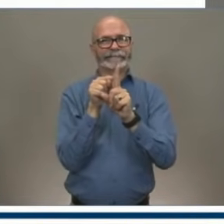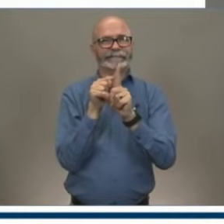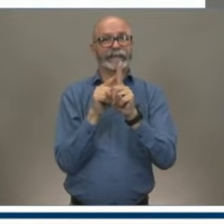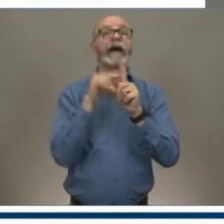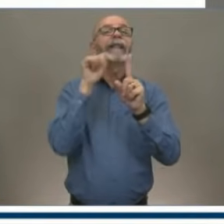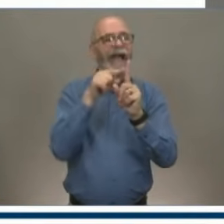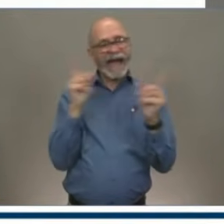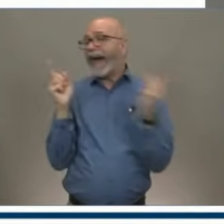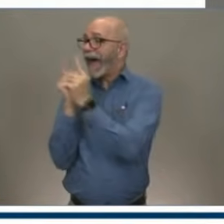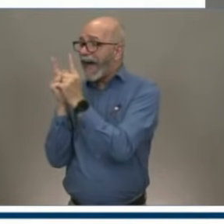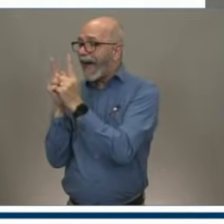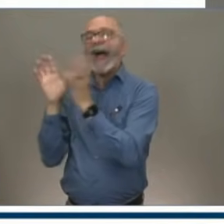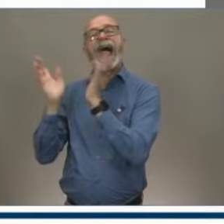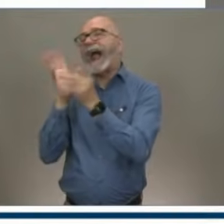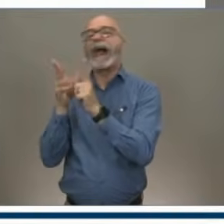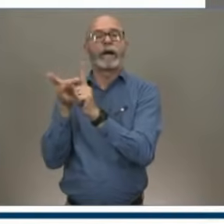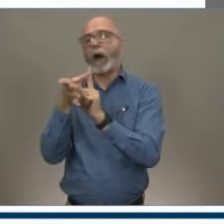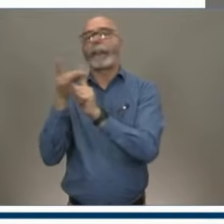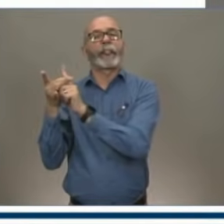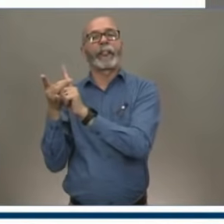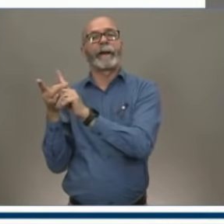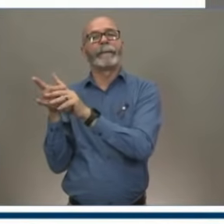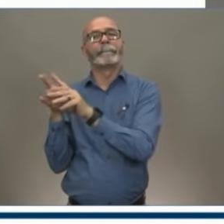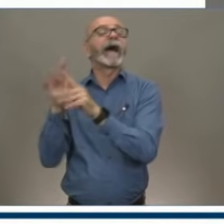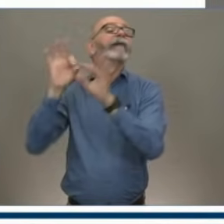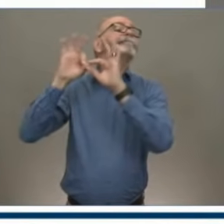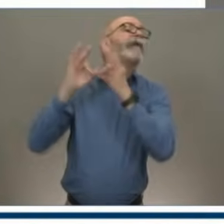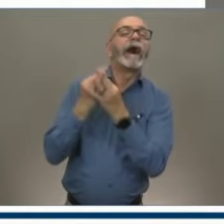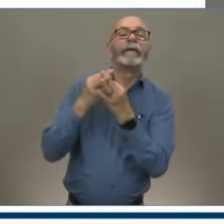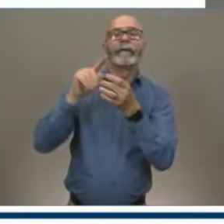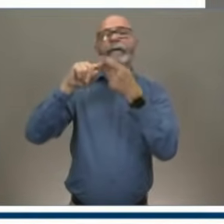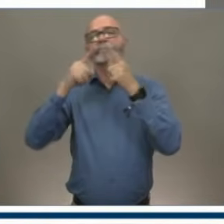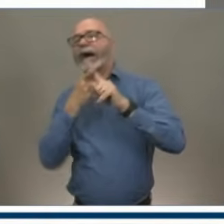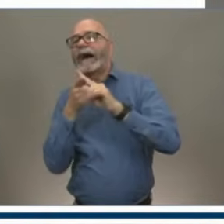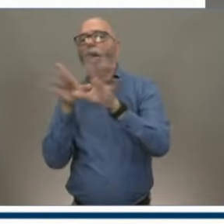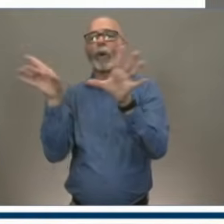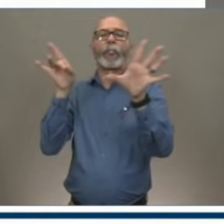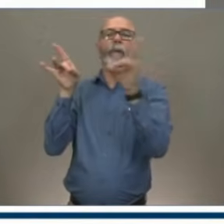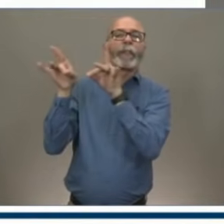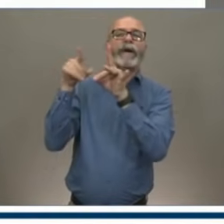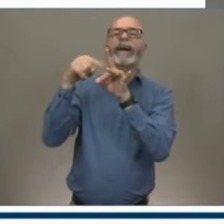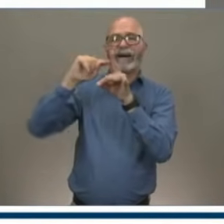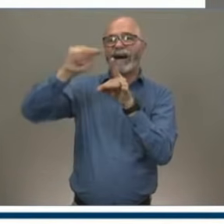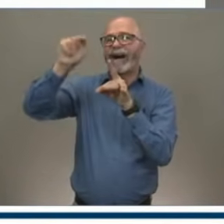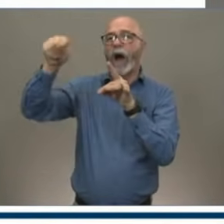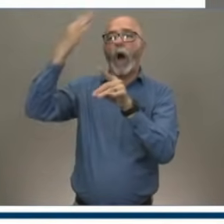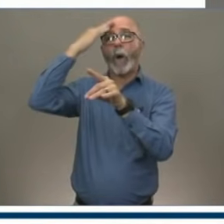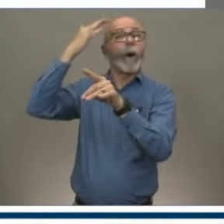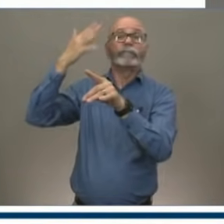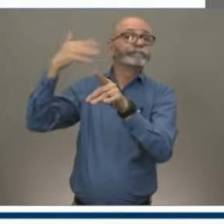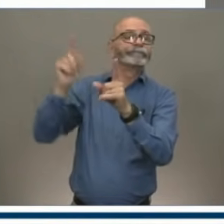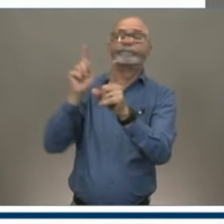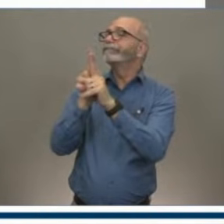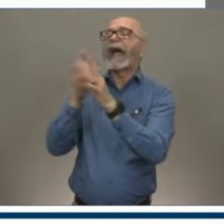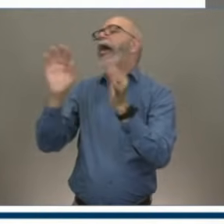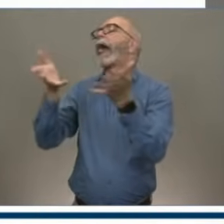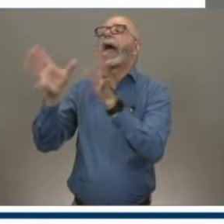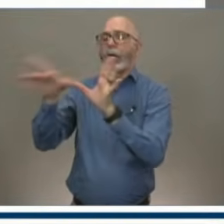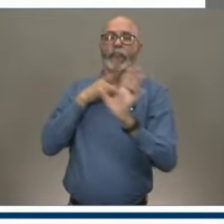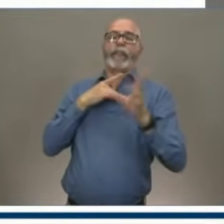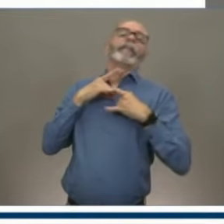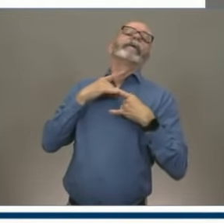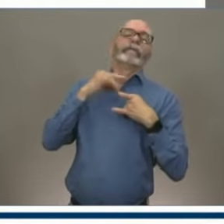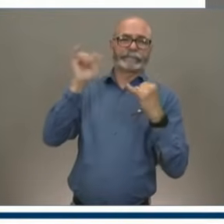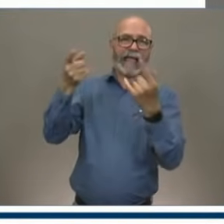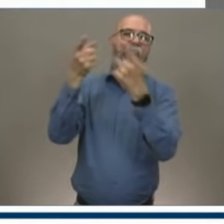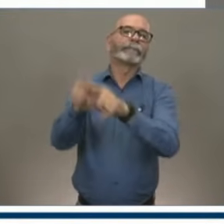within a household setting, or direct contact with a known case in another way. So that